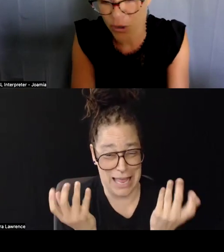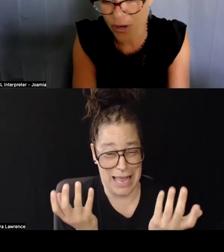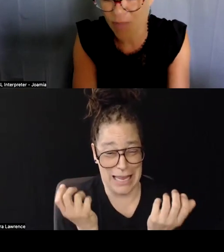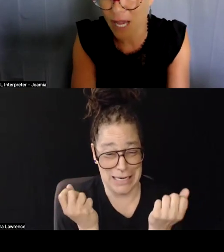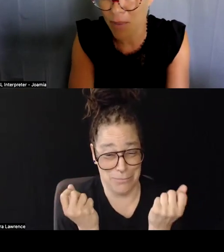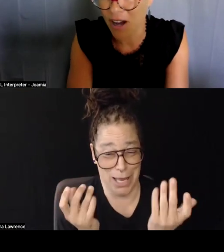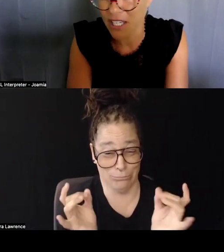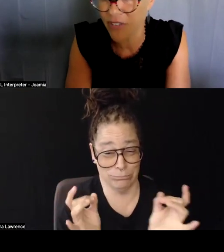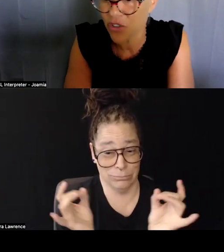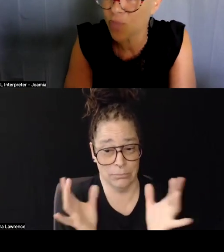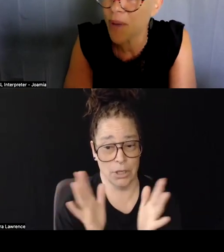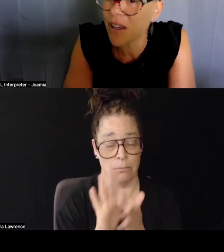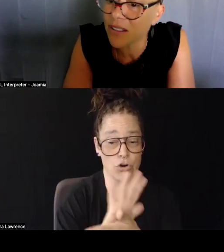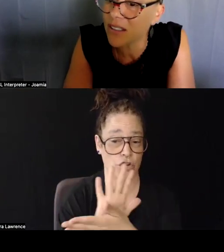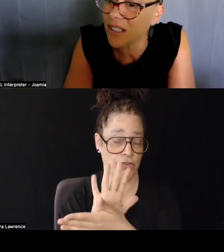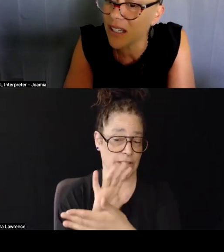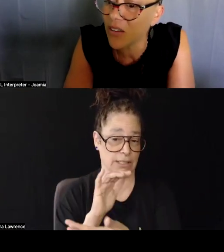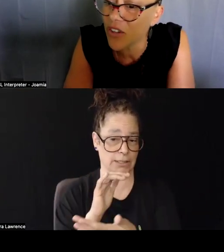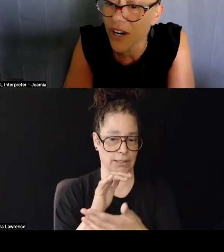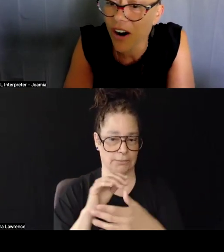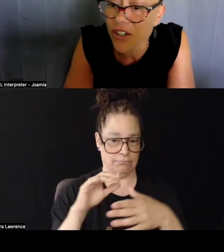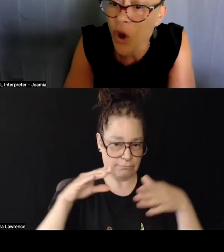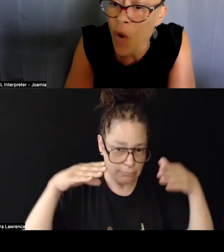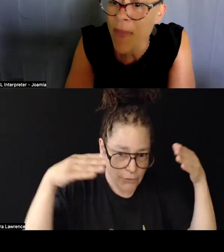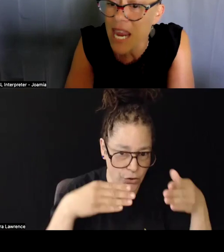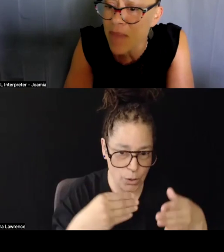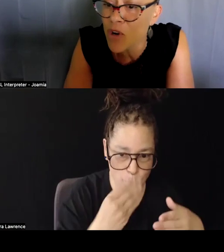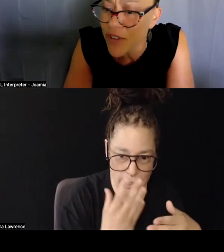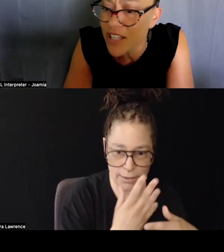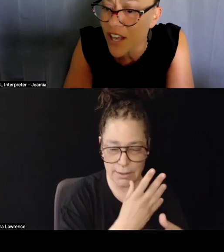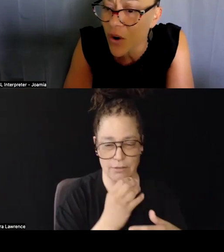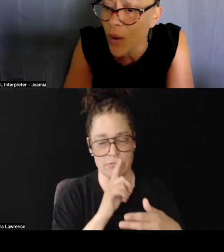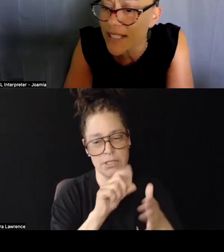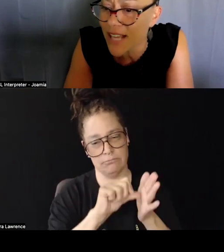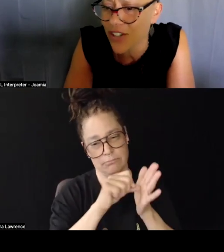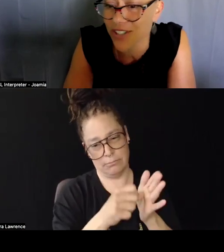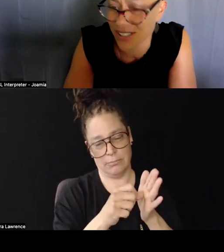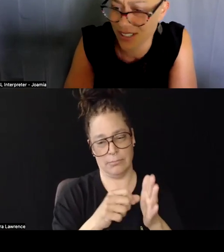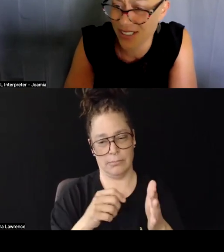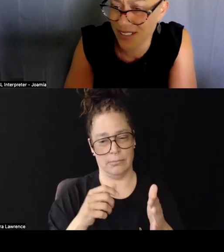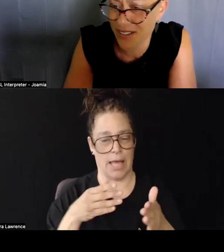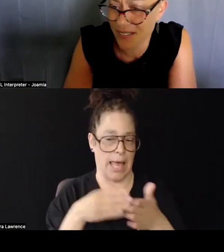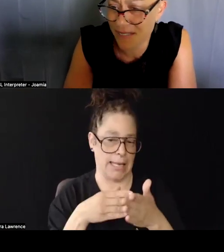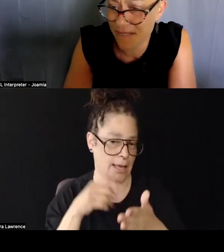they're integrating BIPOC individuals, but there are so many movies that are white centered,